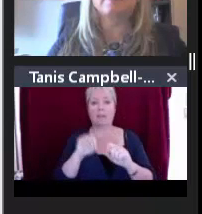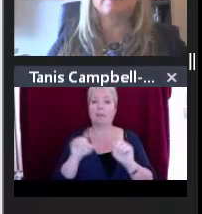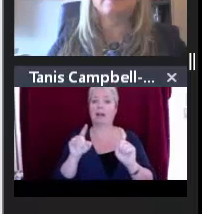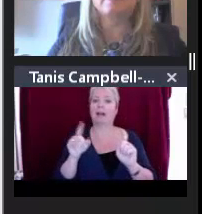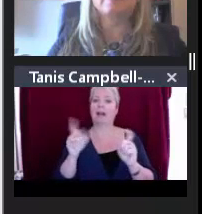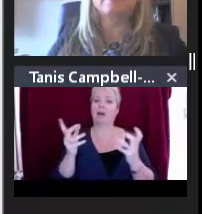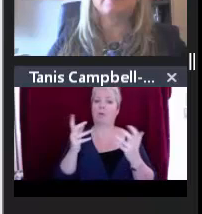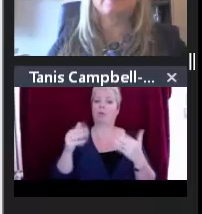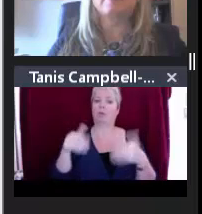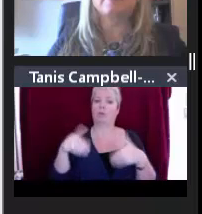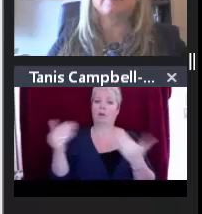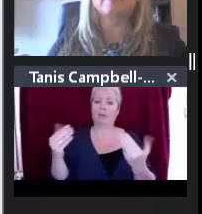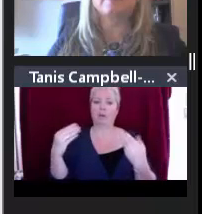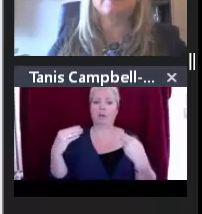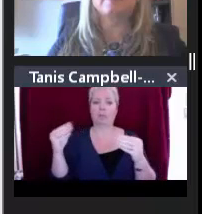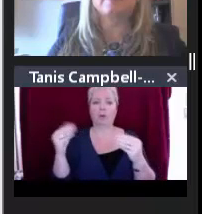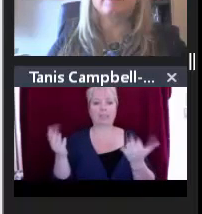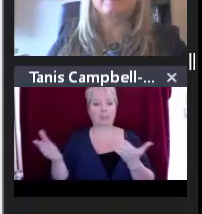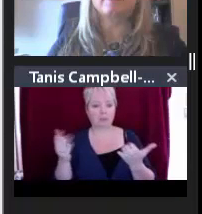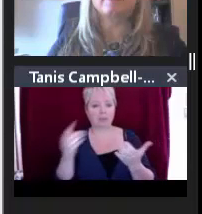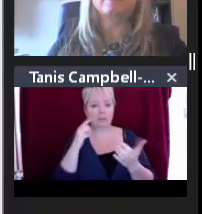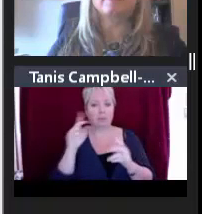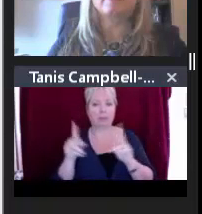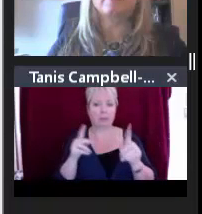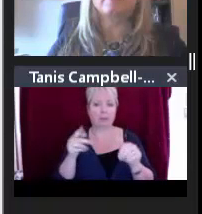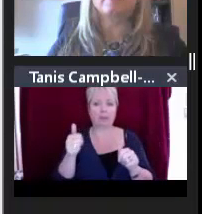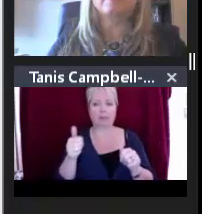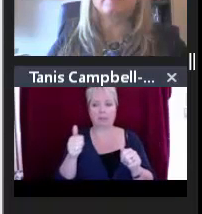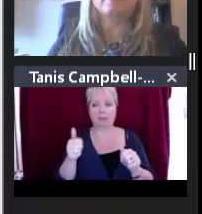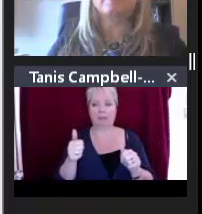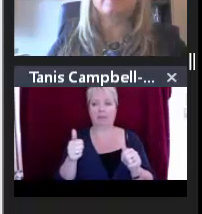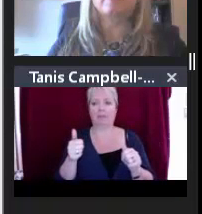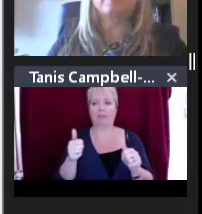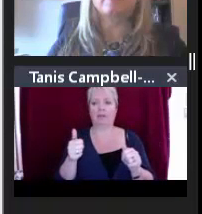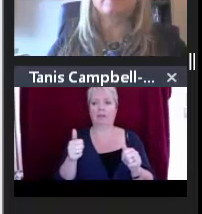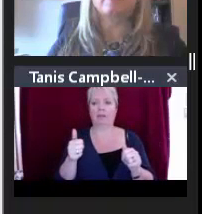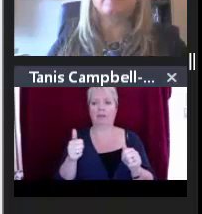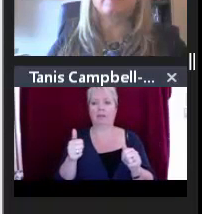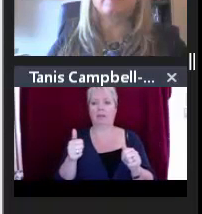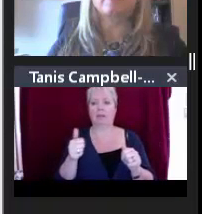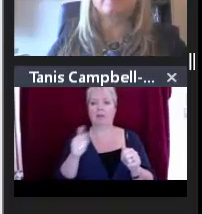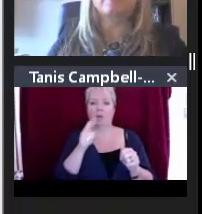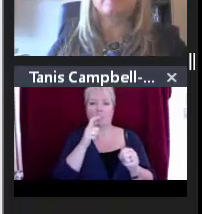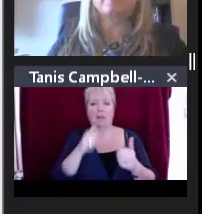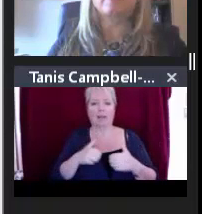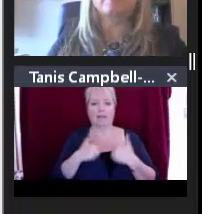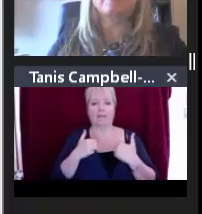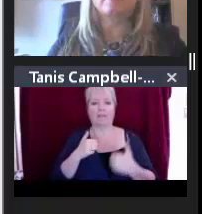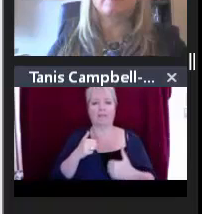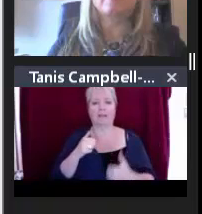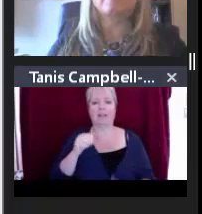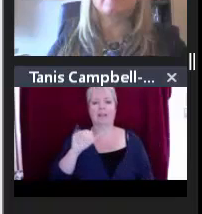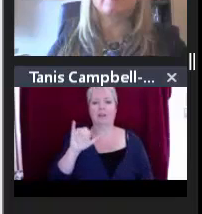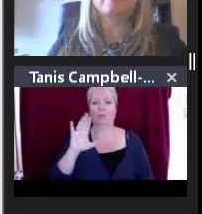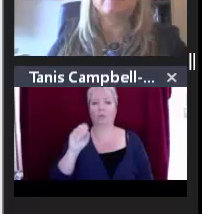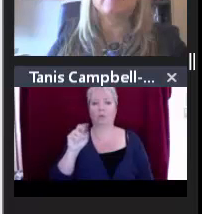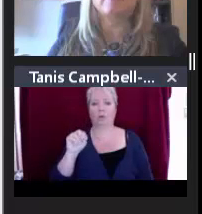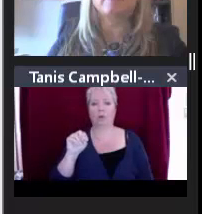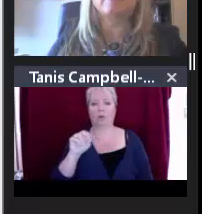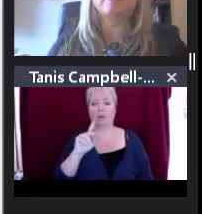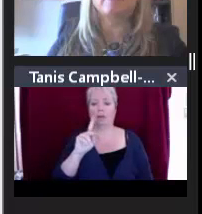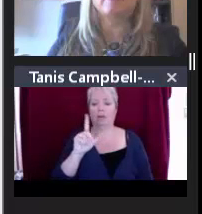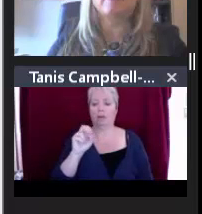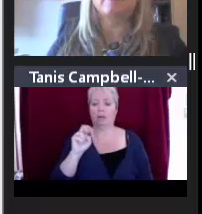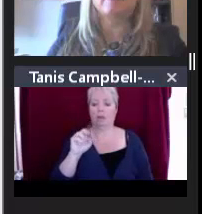services for people in the Klondike. So I want to serve